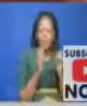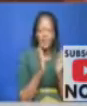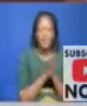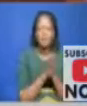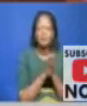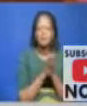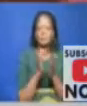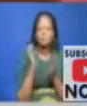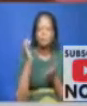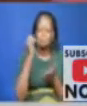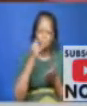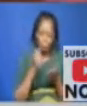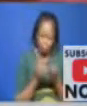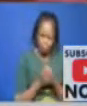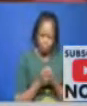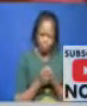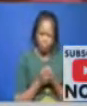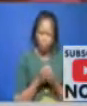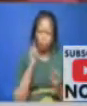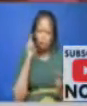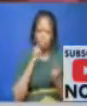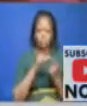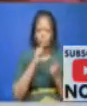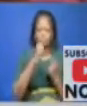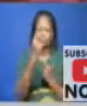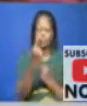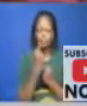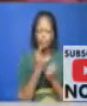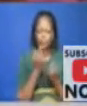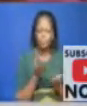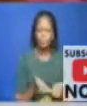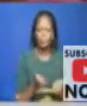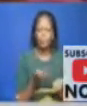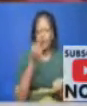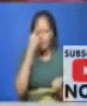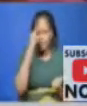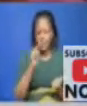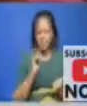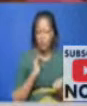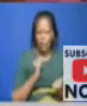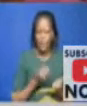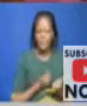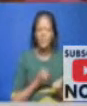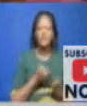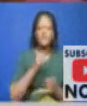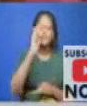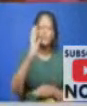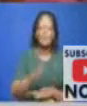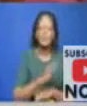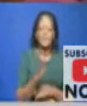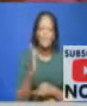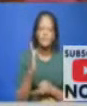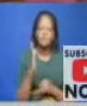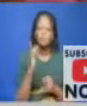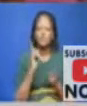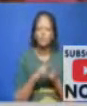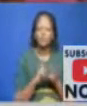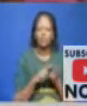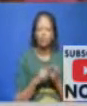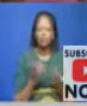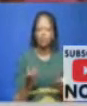arts. The purpose of your appearance here is for this committee of parliament to engage